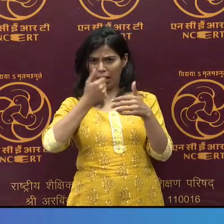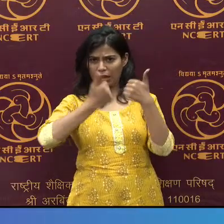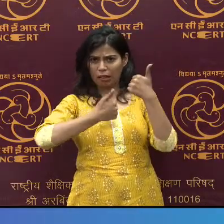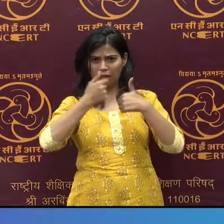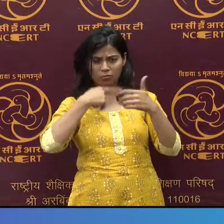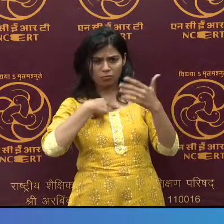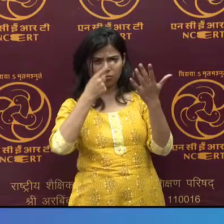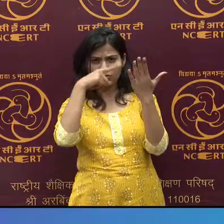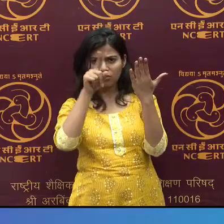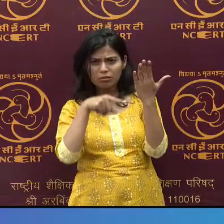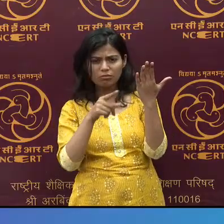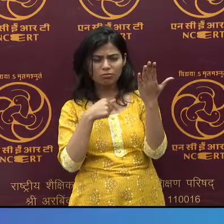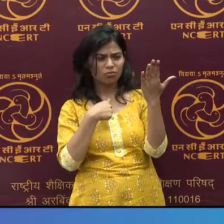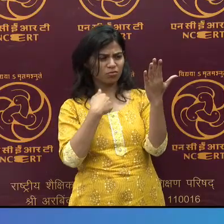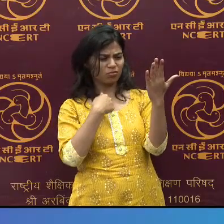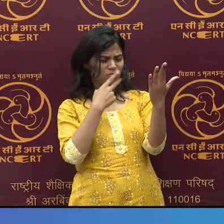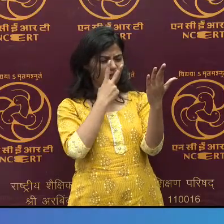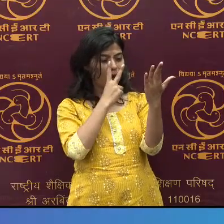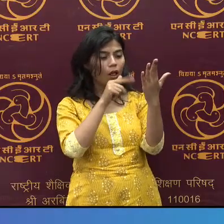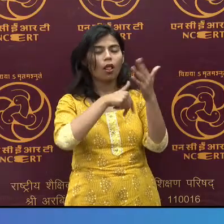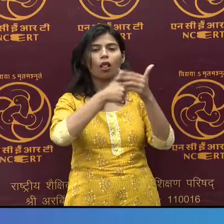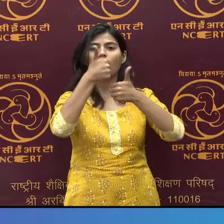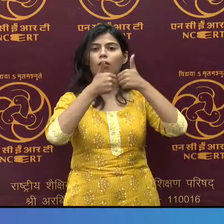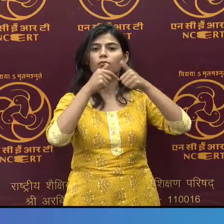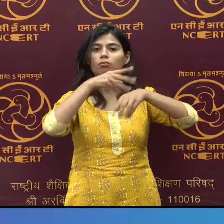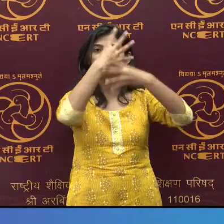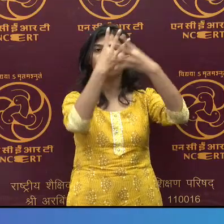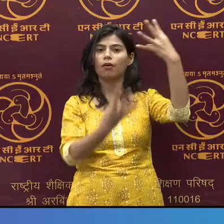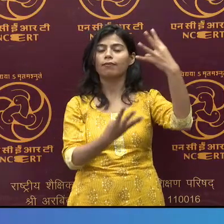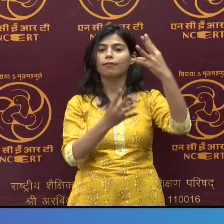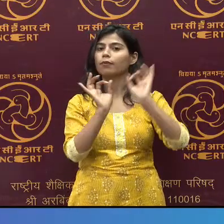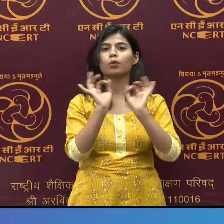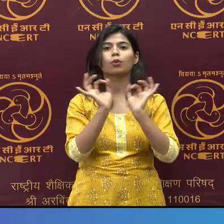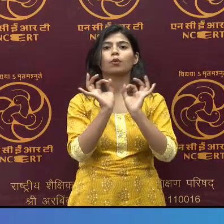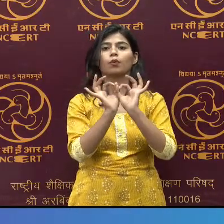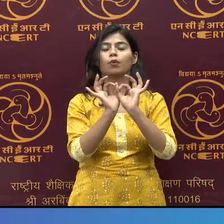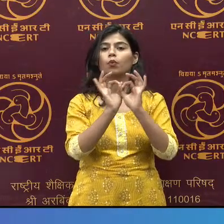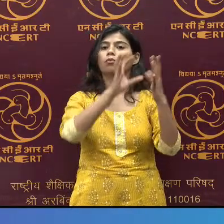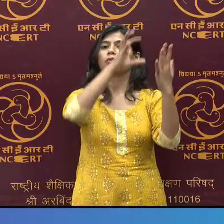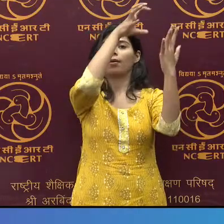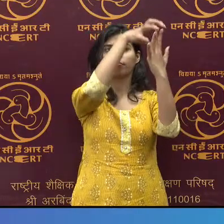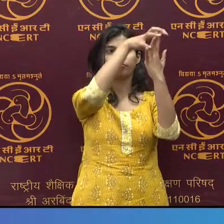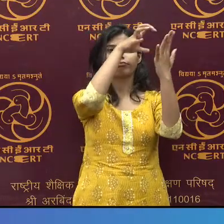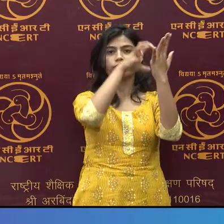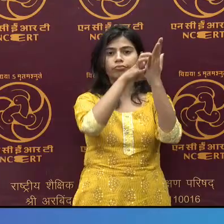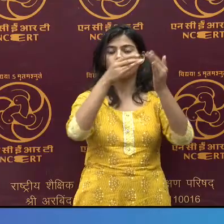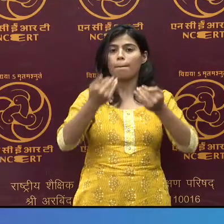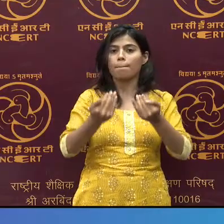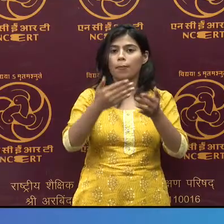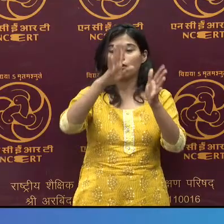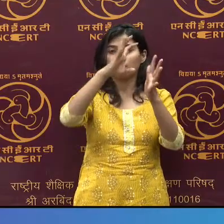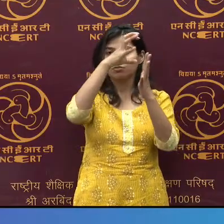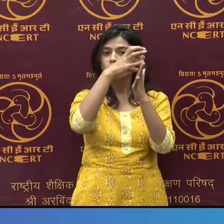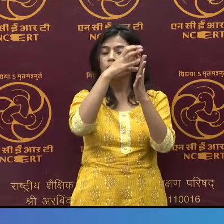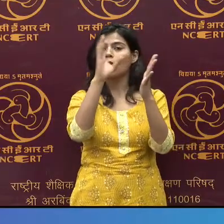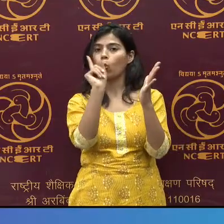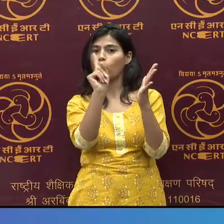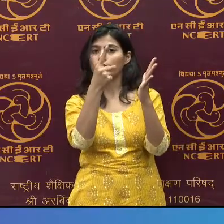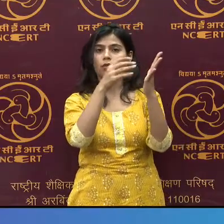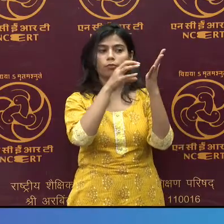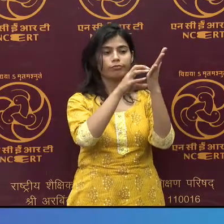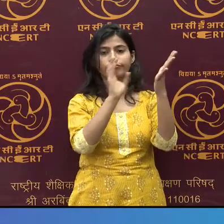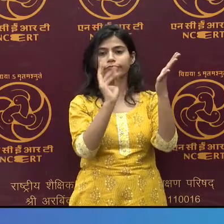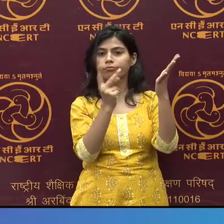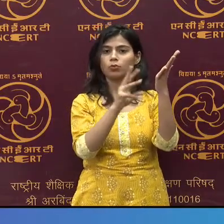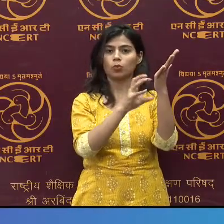done. Not to be done. So break your paragraph, break your article into 3 to 4 paragraphs depending on what you are writing. And I